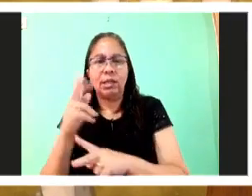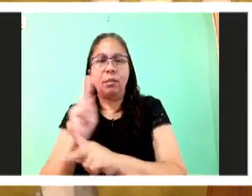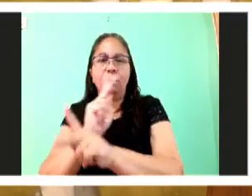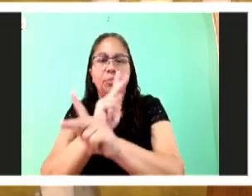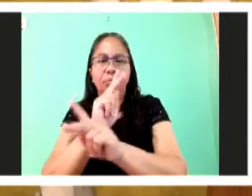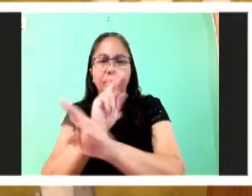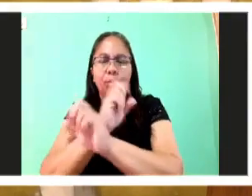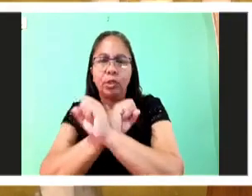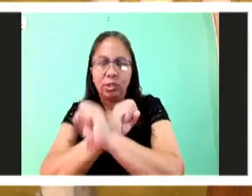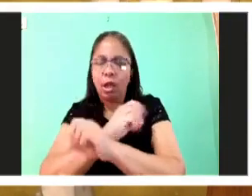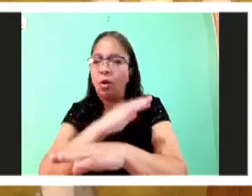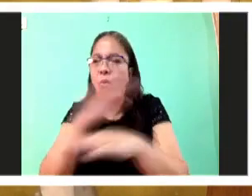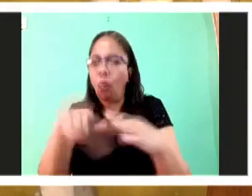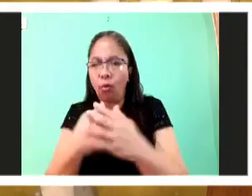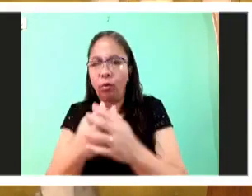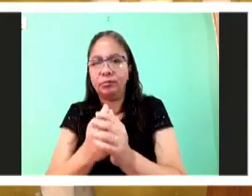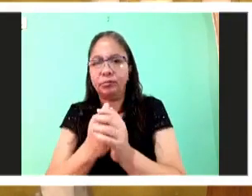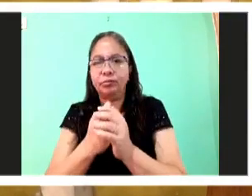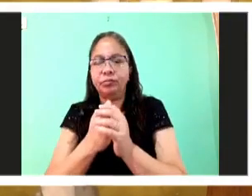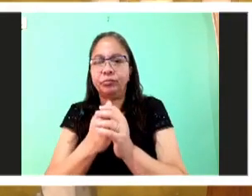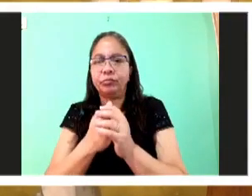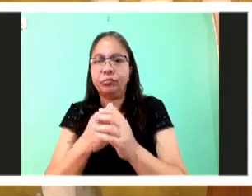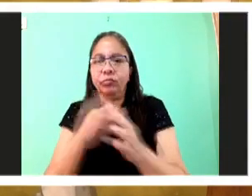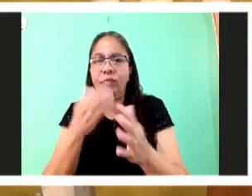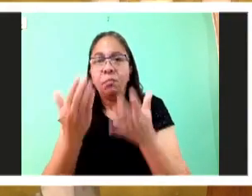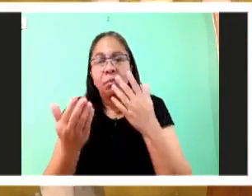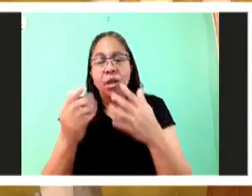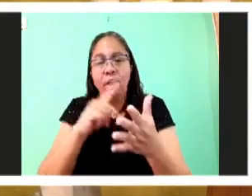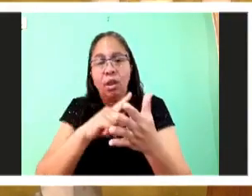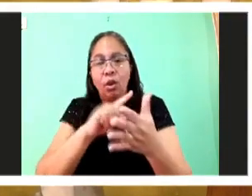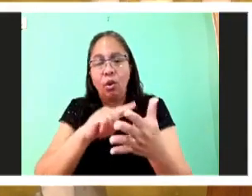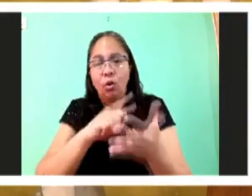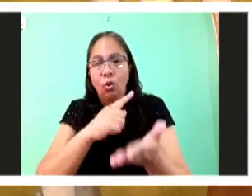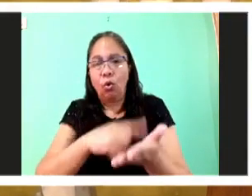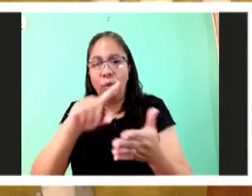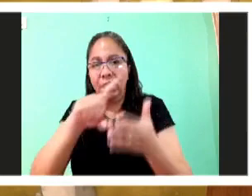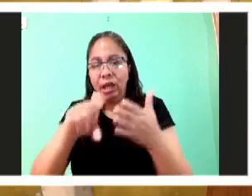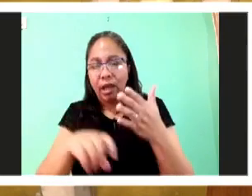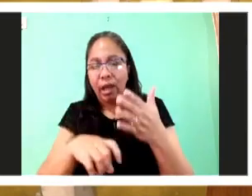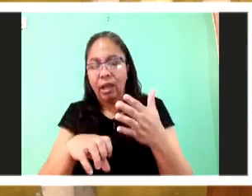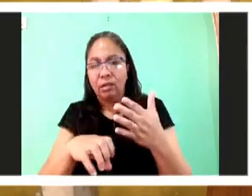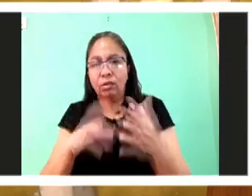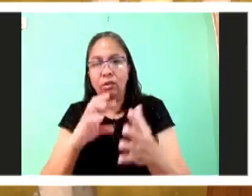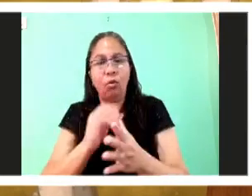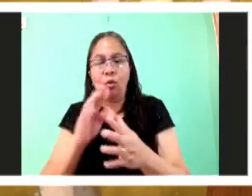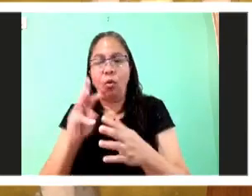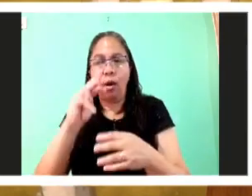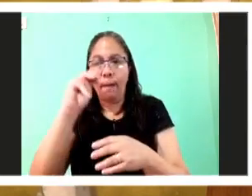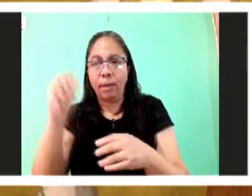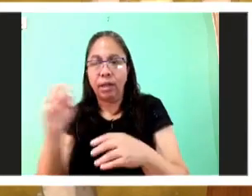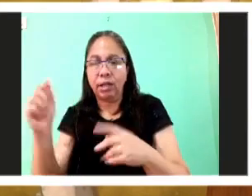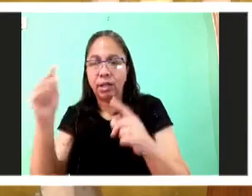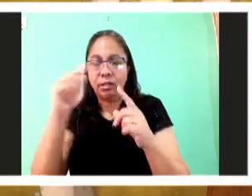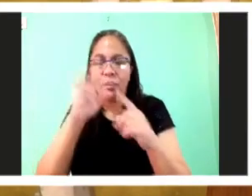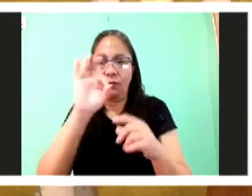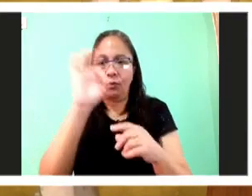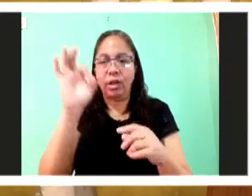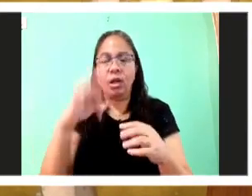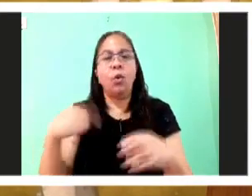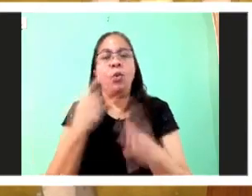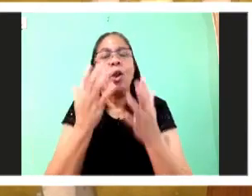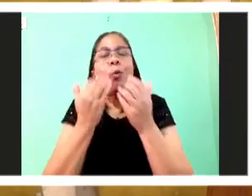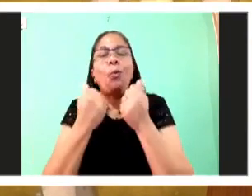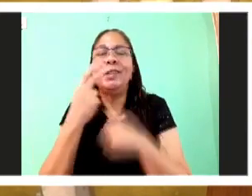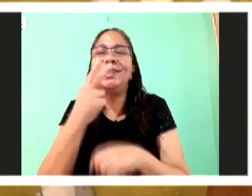start returning during the week or during the weekend, but let's start coming back out. We want to see you, we miss you,